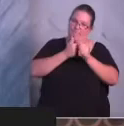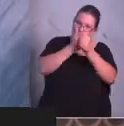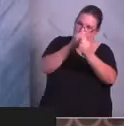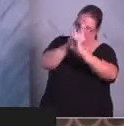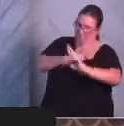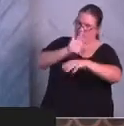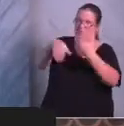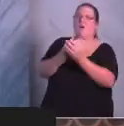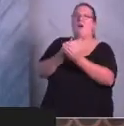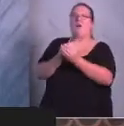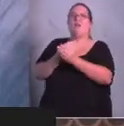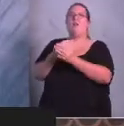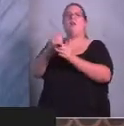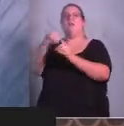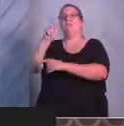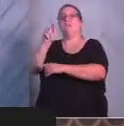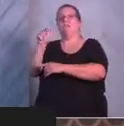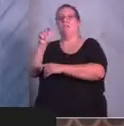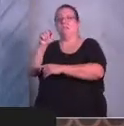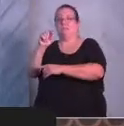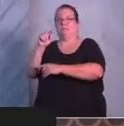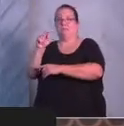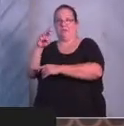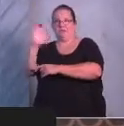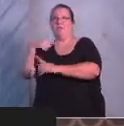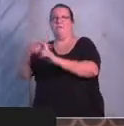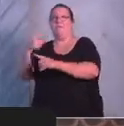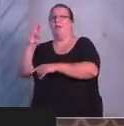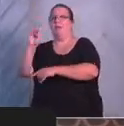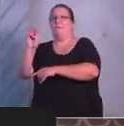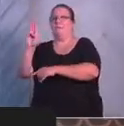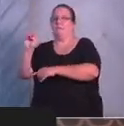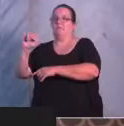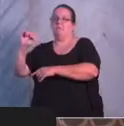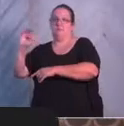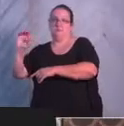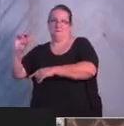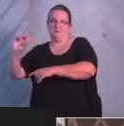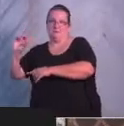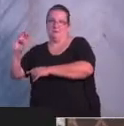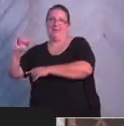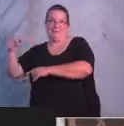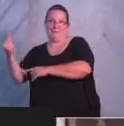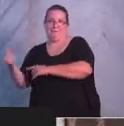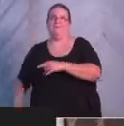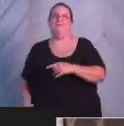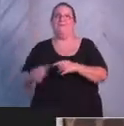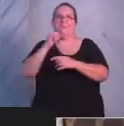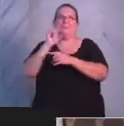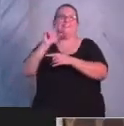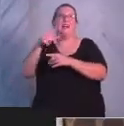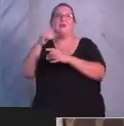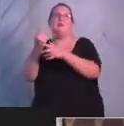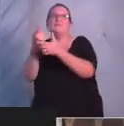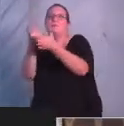Murdered Indigenous Women and Girls report. Not just the easy ones and not just the symbolic